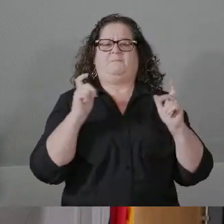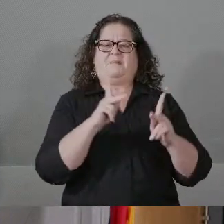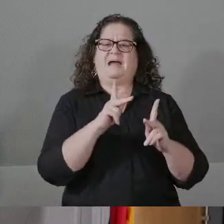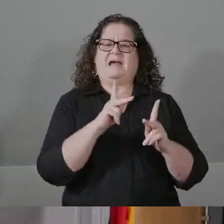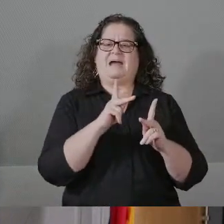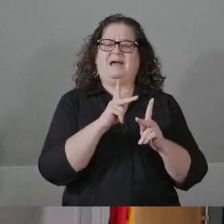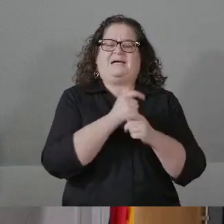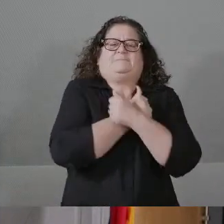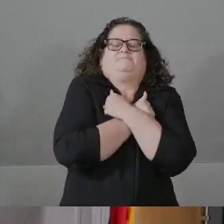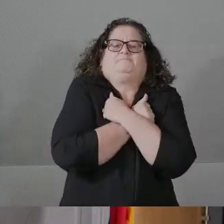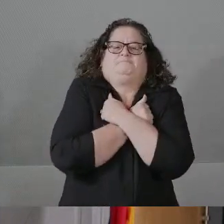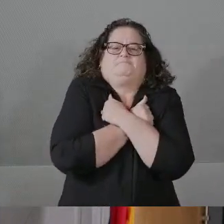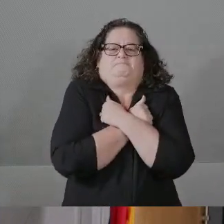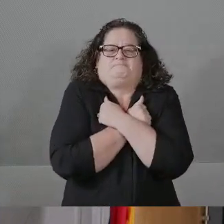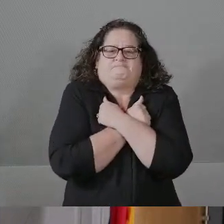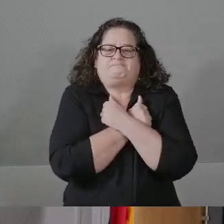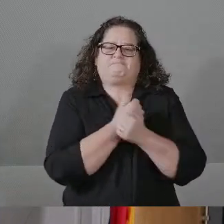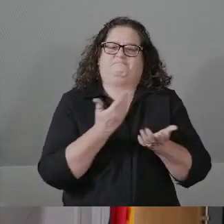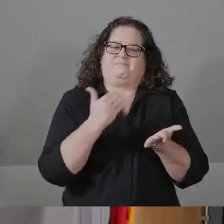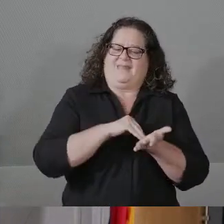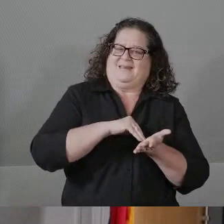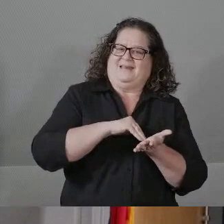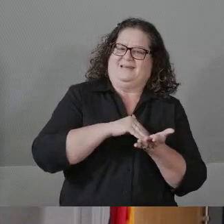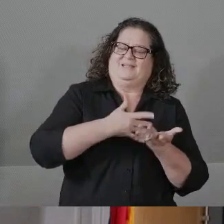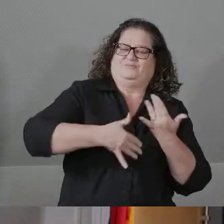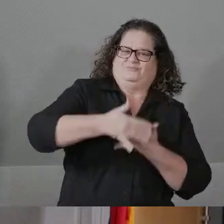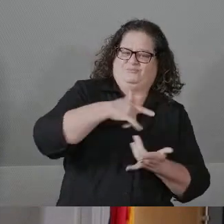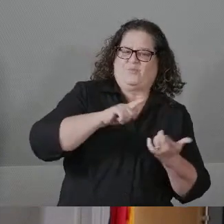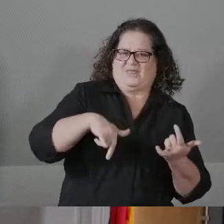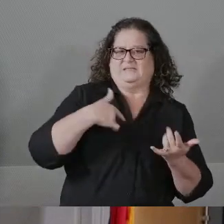each other and loving each other. That's what I'm doing it for.